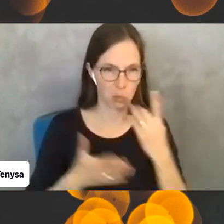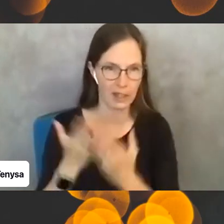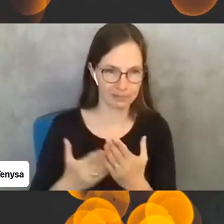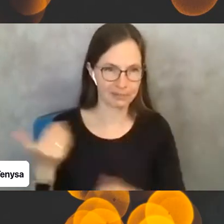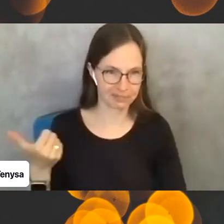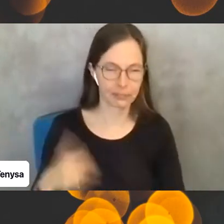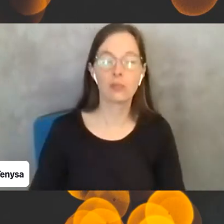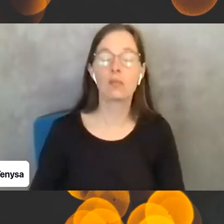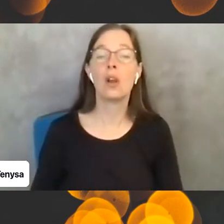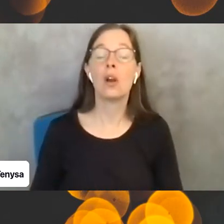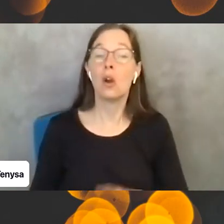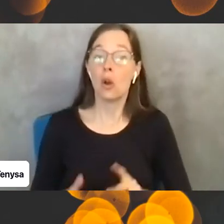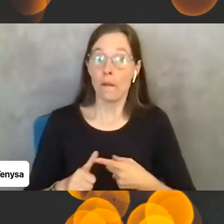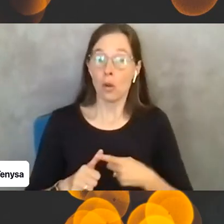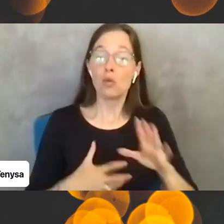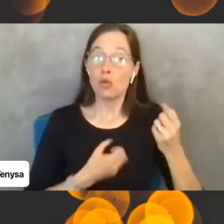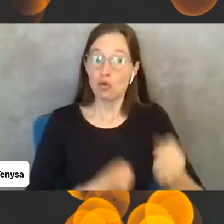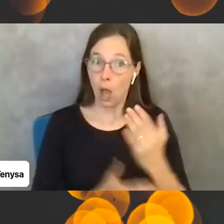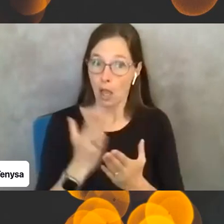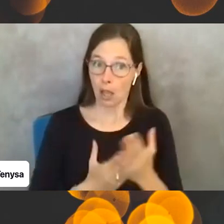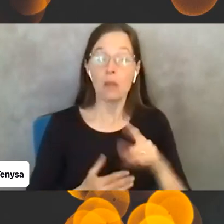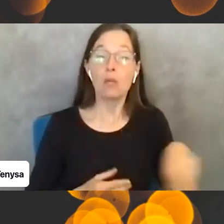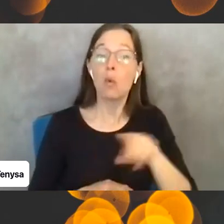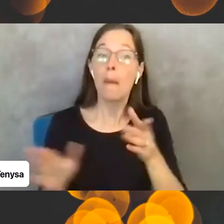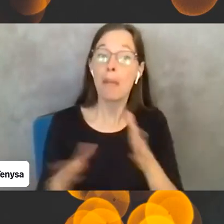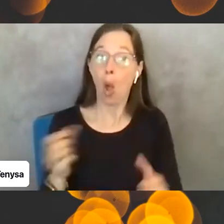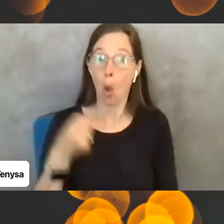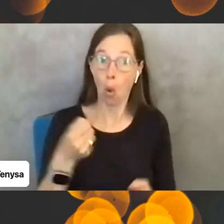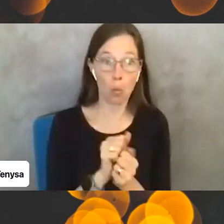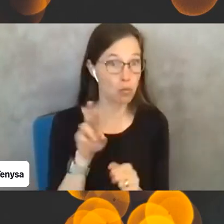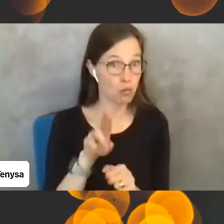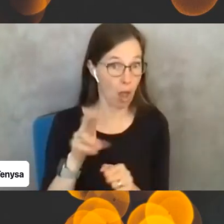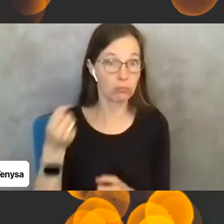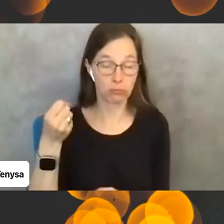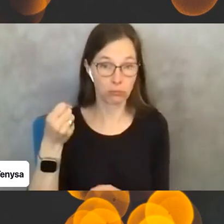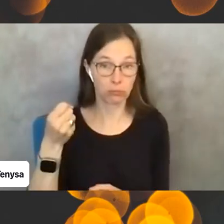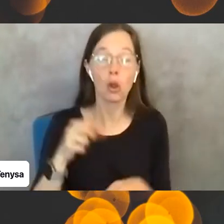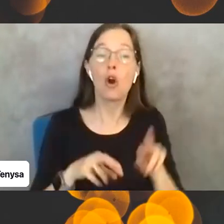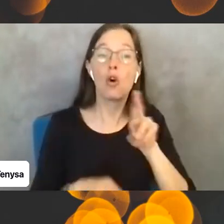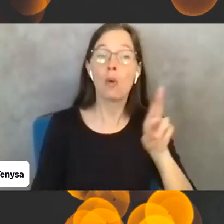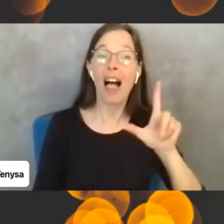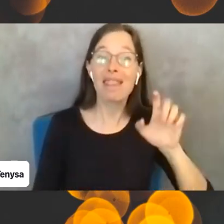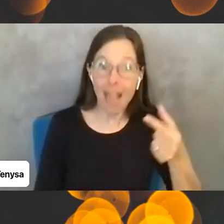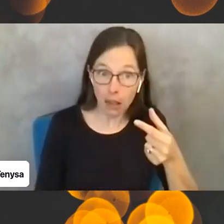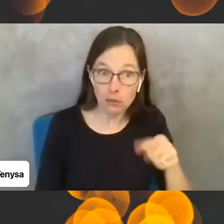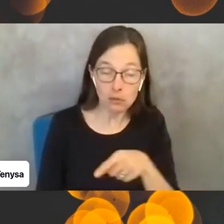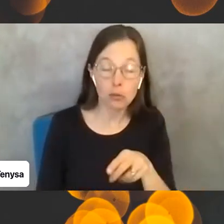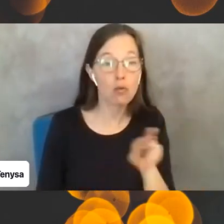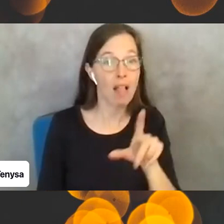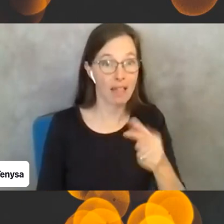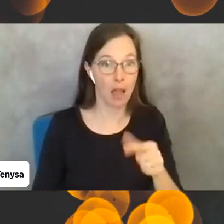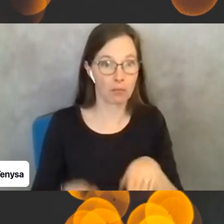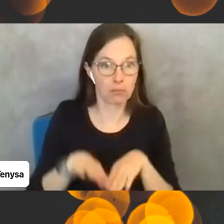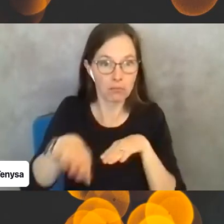have your dominant. If you're going to be holding your sword with your right hand, your right leg should be first. If